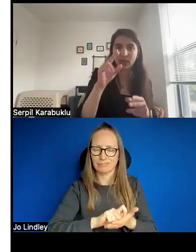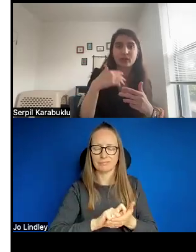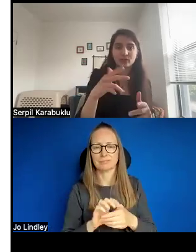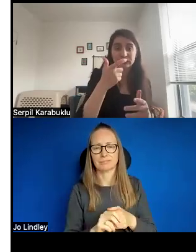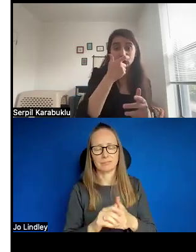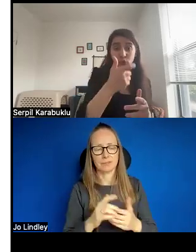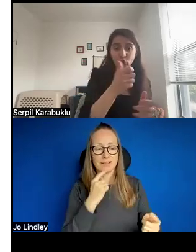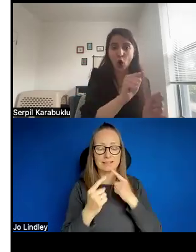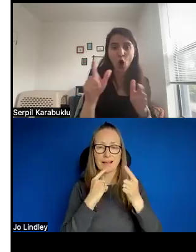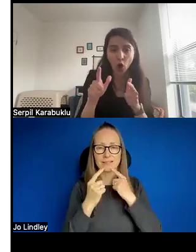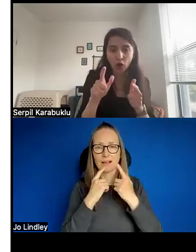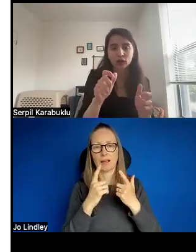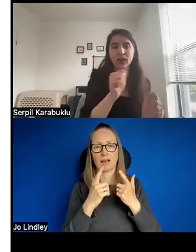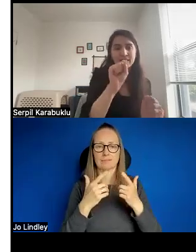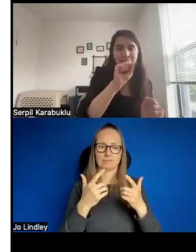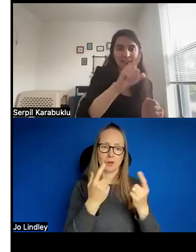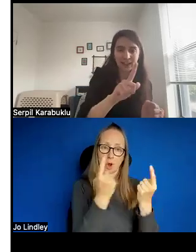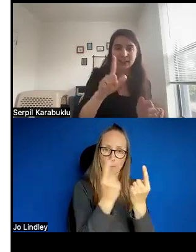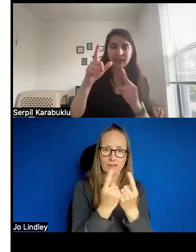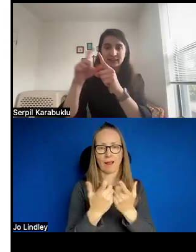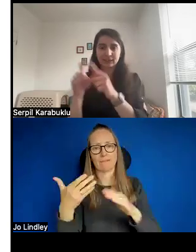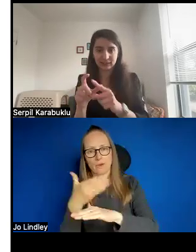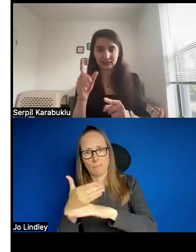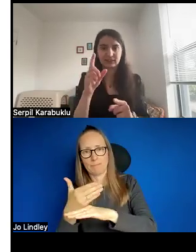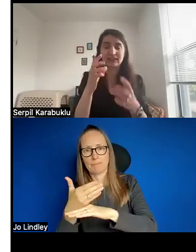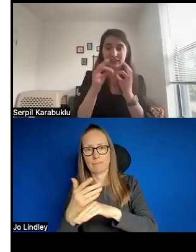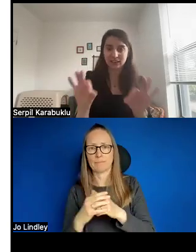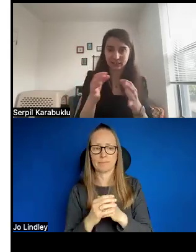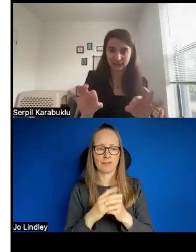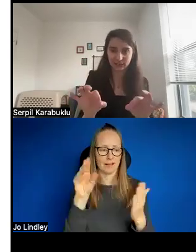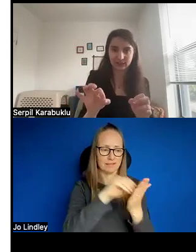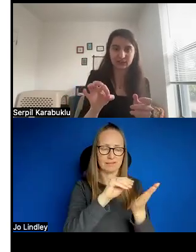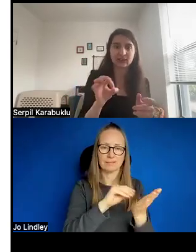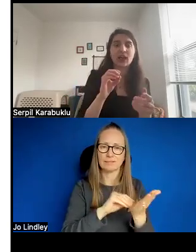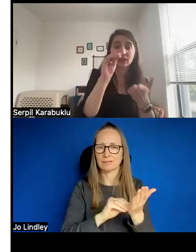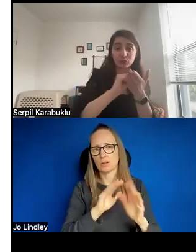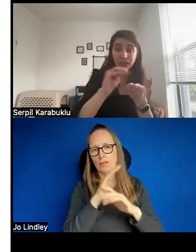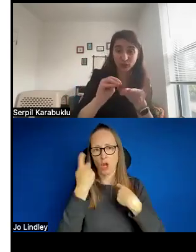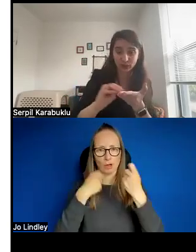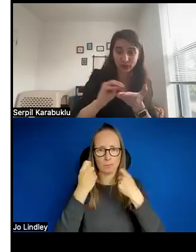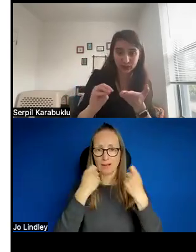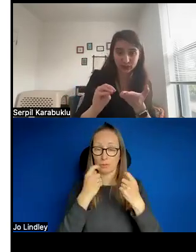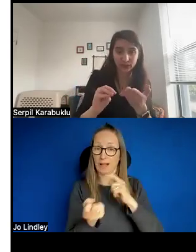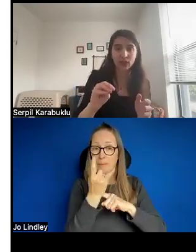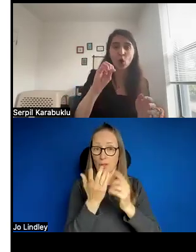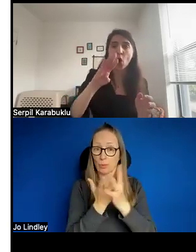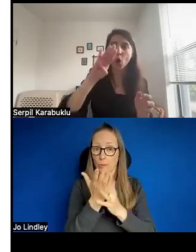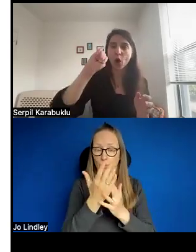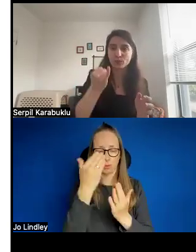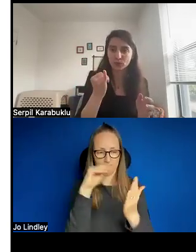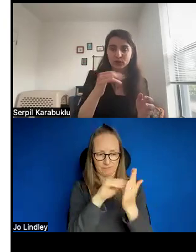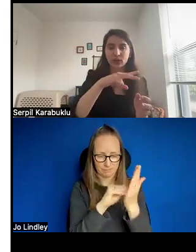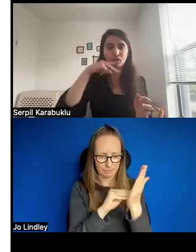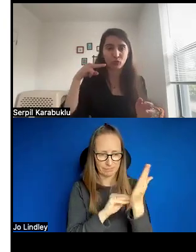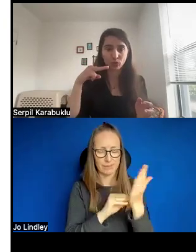and object and verb and annotated if the non-manuals occurred during this time. Specifically for